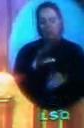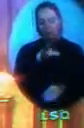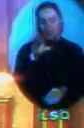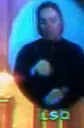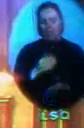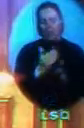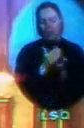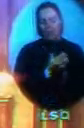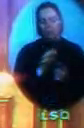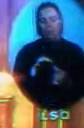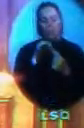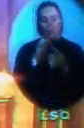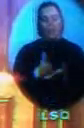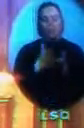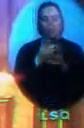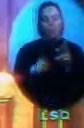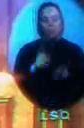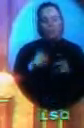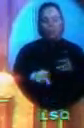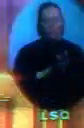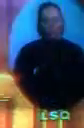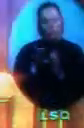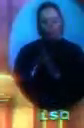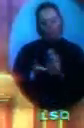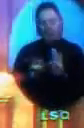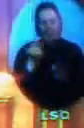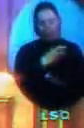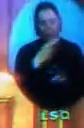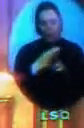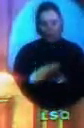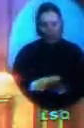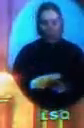After dropping 7 African countries from the